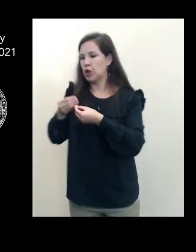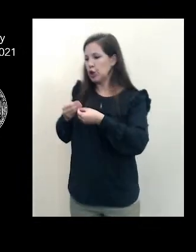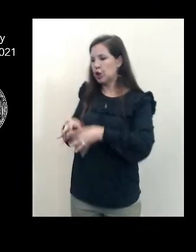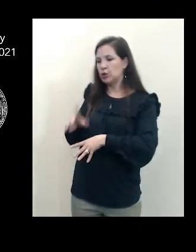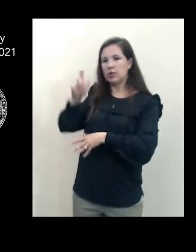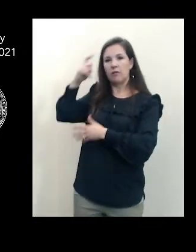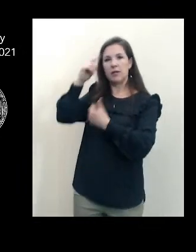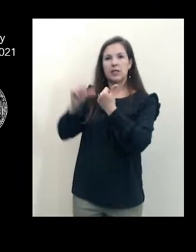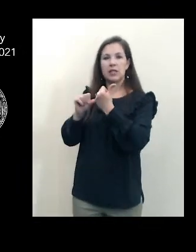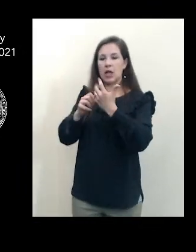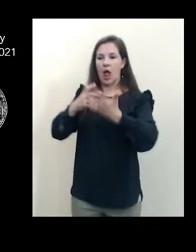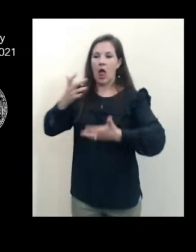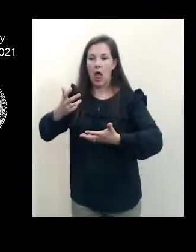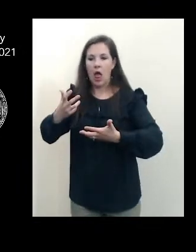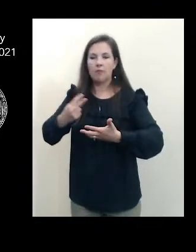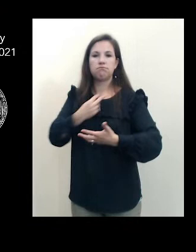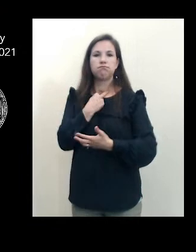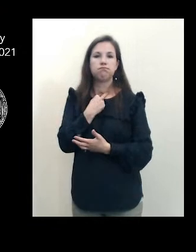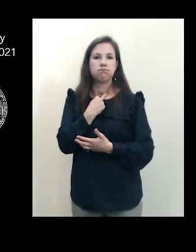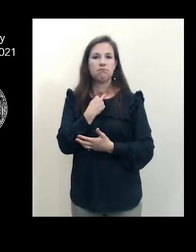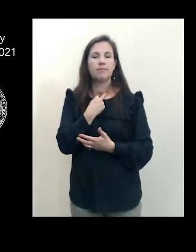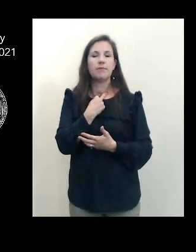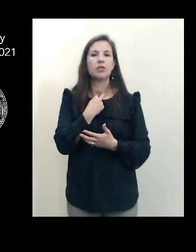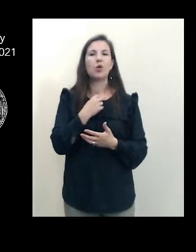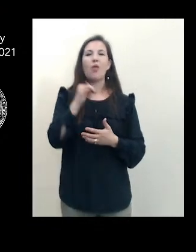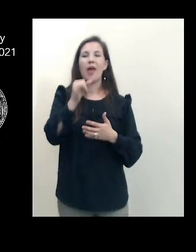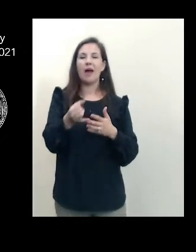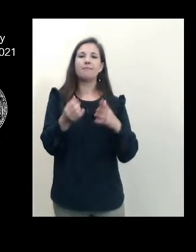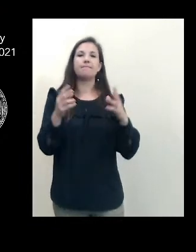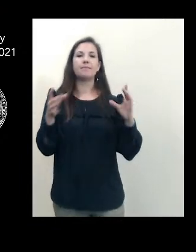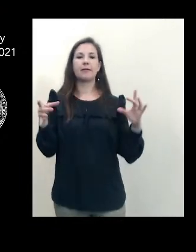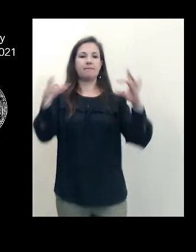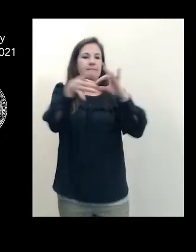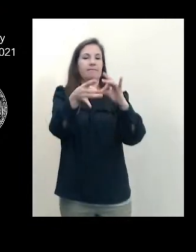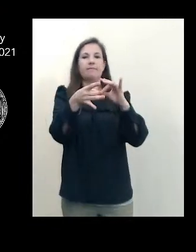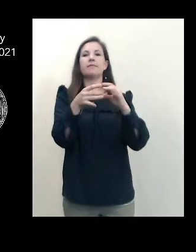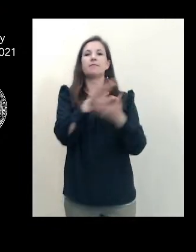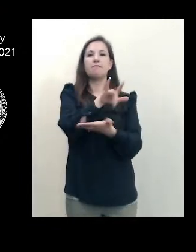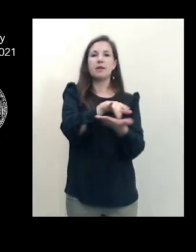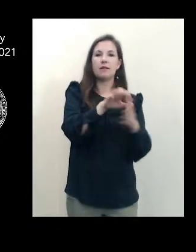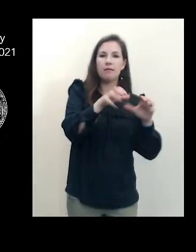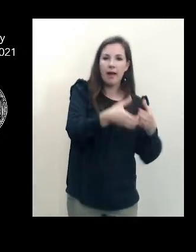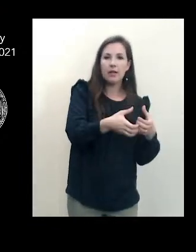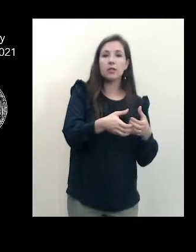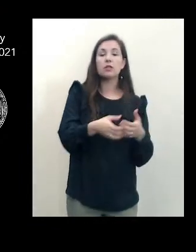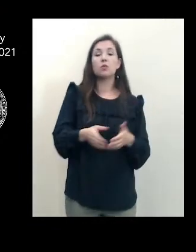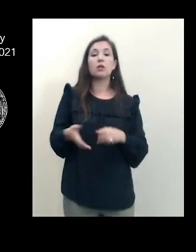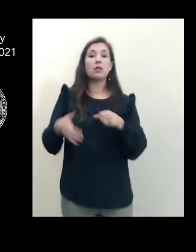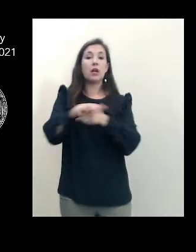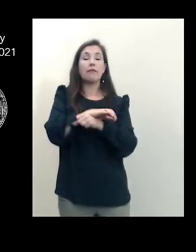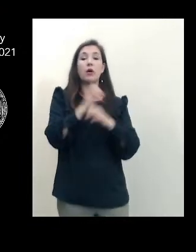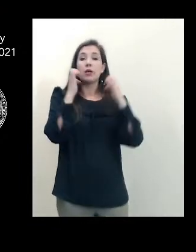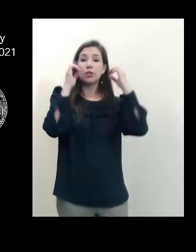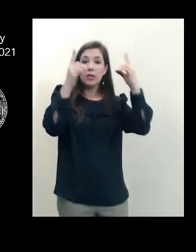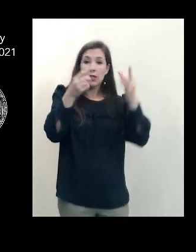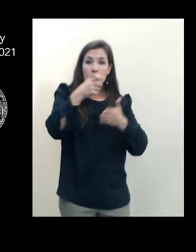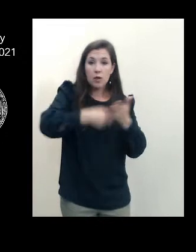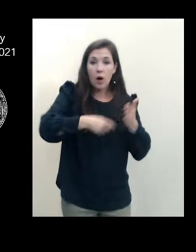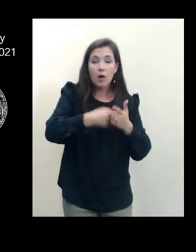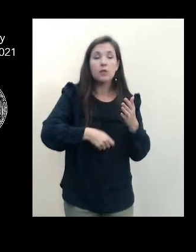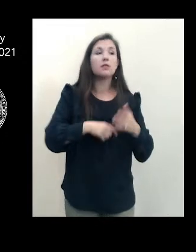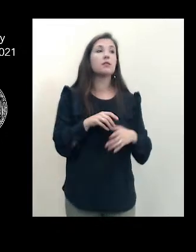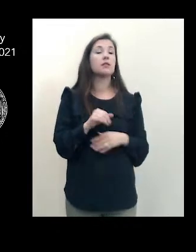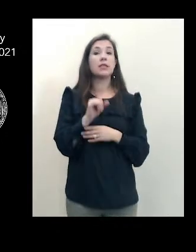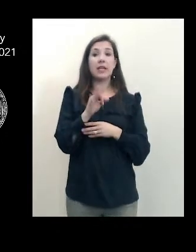educate themselves. So this bridge to the middle class will help pay for costs of educating an individual. It will also help offset